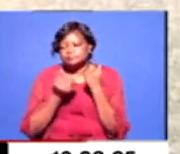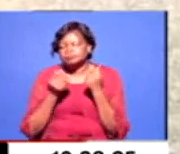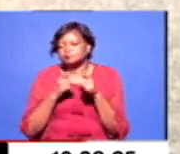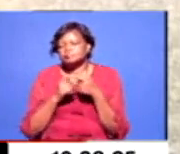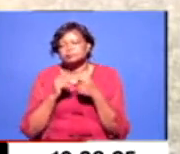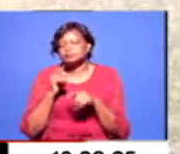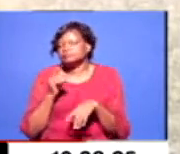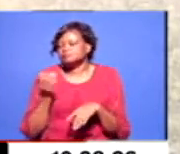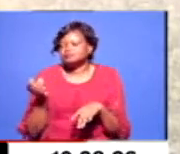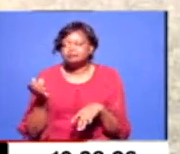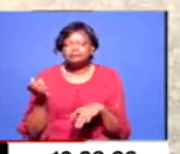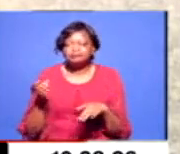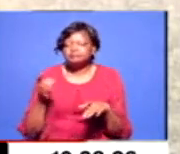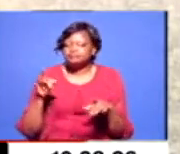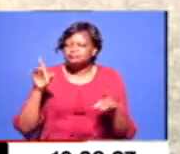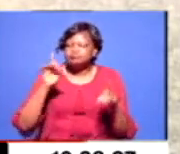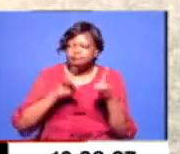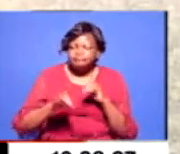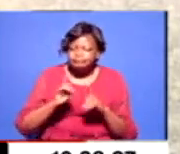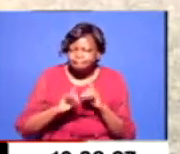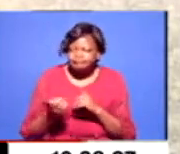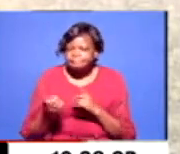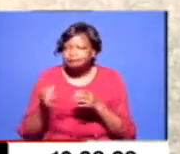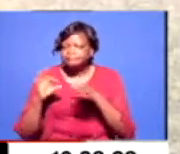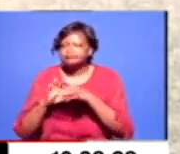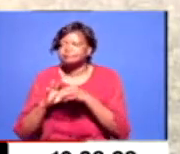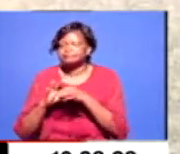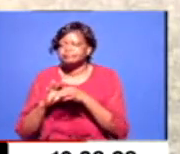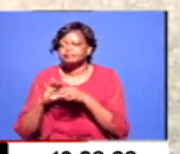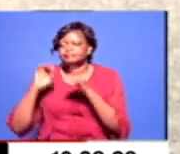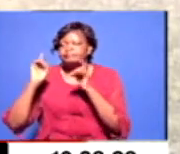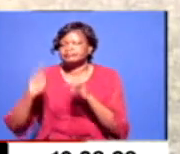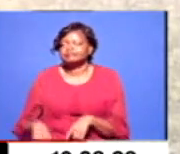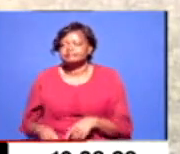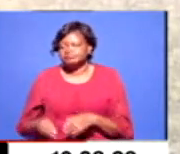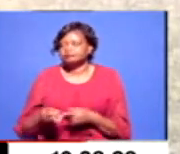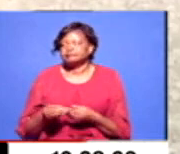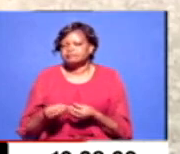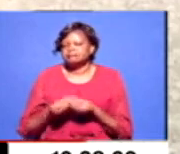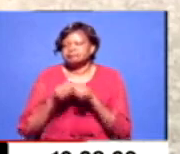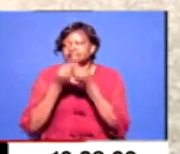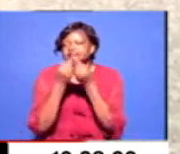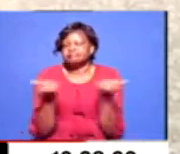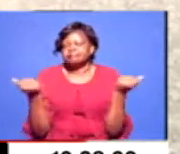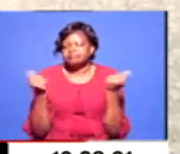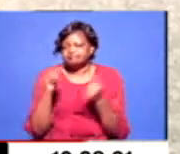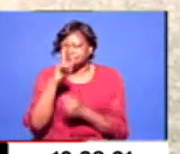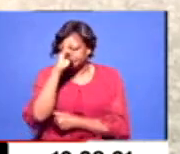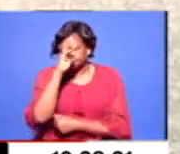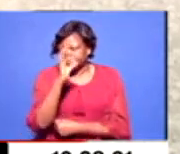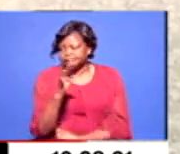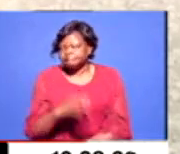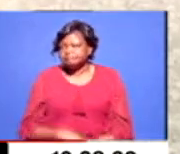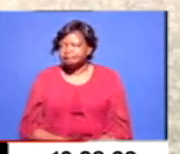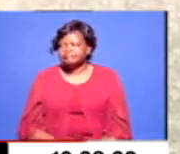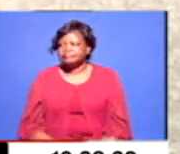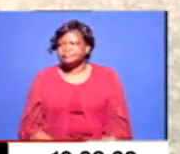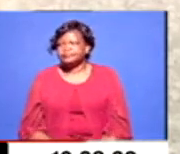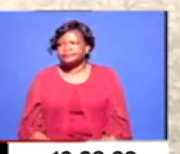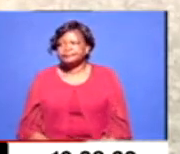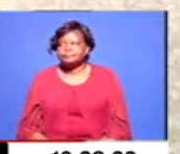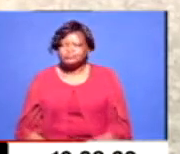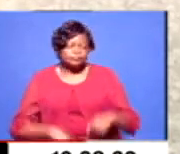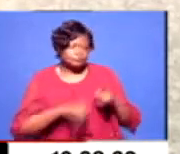disco matanga, these cultural practices, I think should be looked into with a lot of seriousness. And still talking